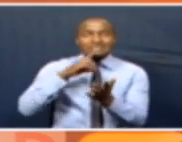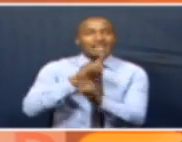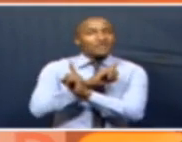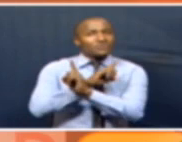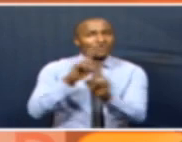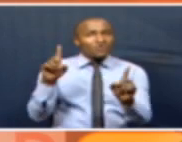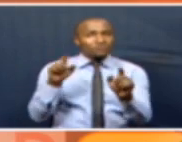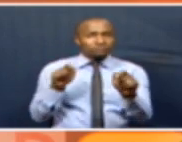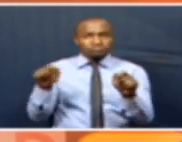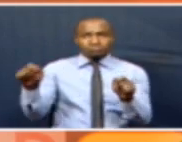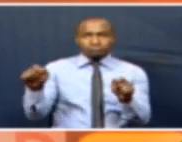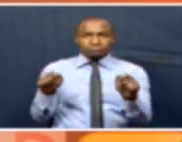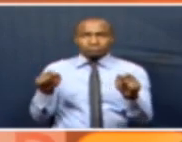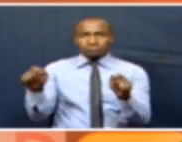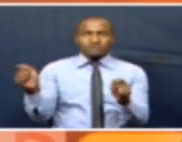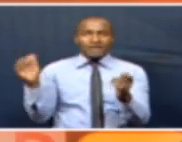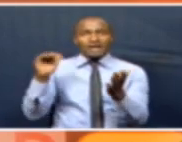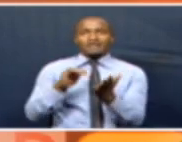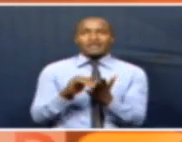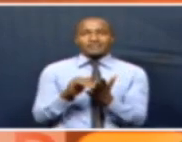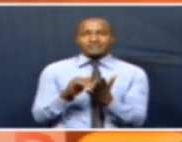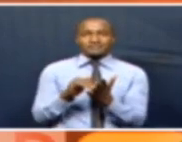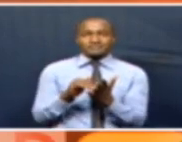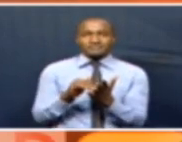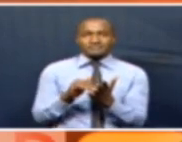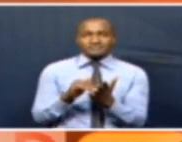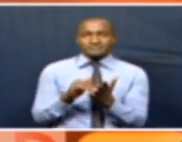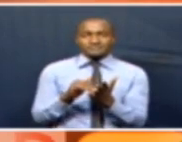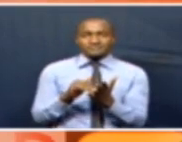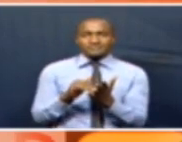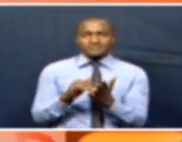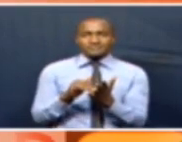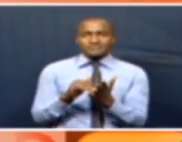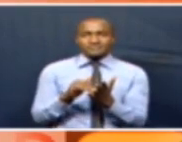dictatorship and